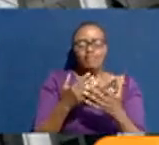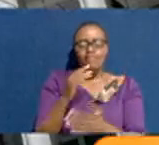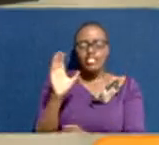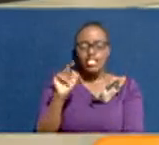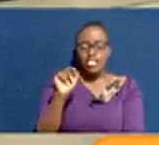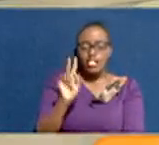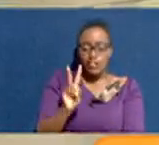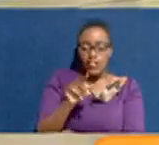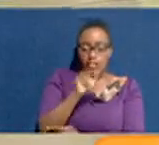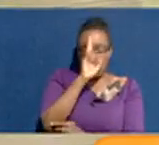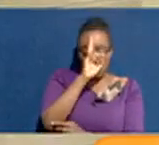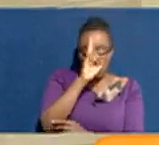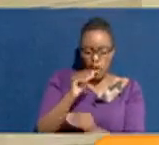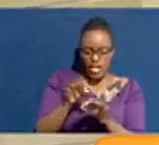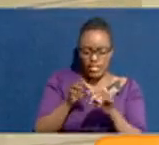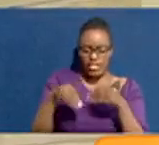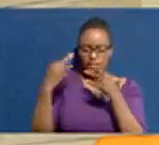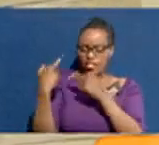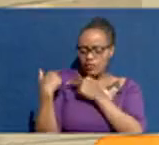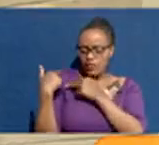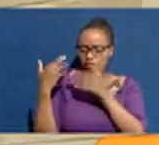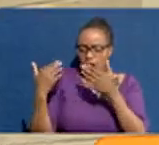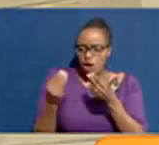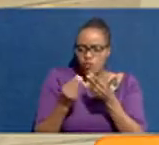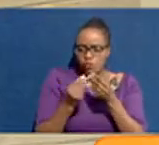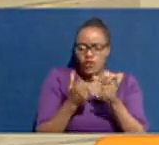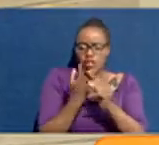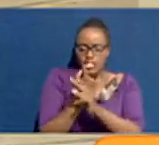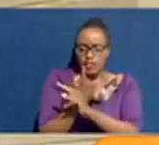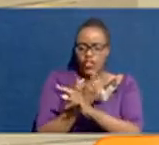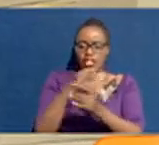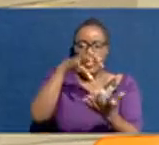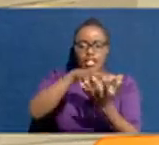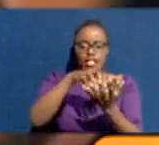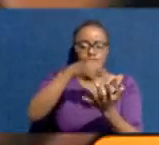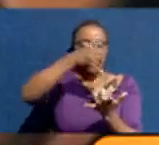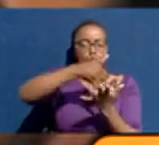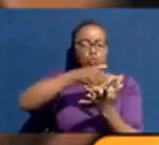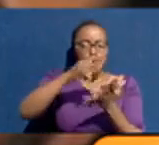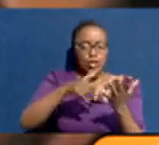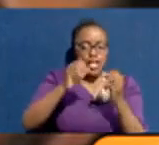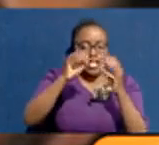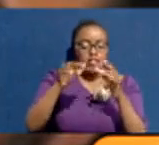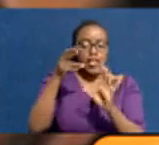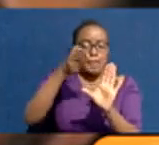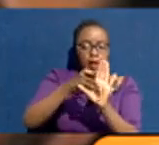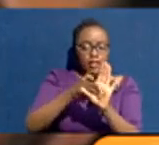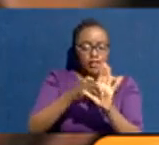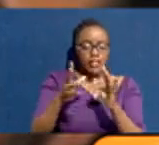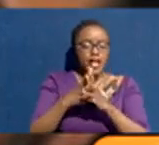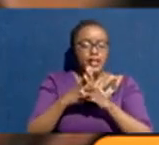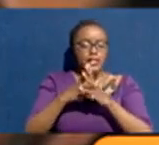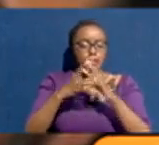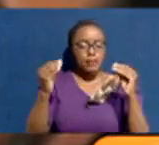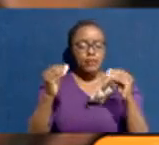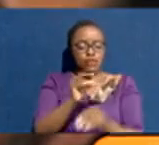the officers were taken to task on how they handled several prominent cases, key among them whether they took part in the mysterious